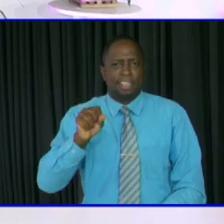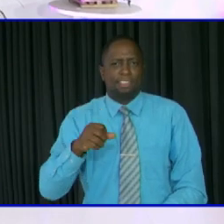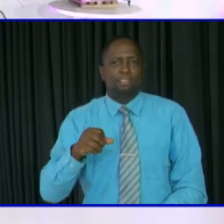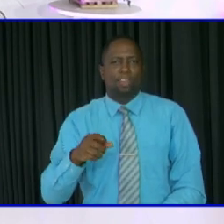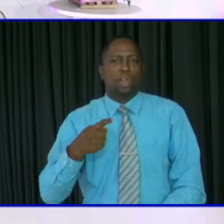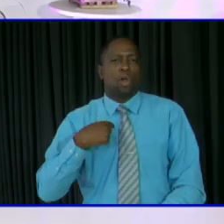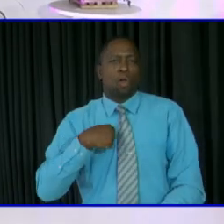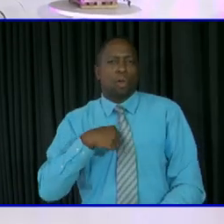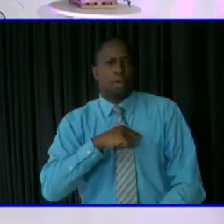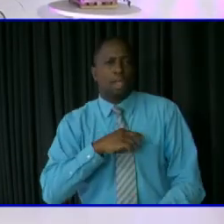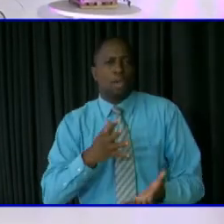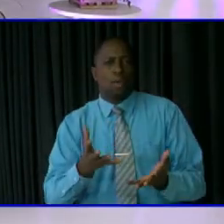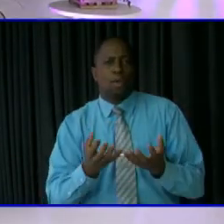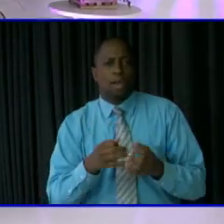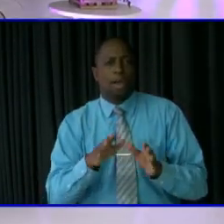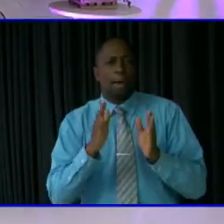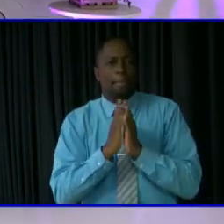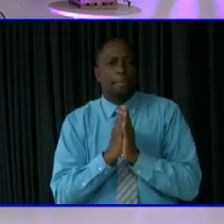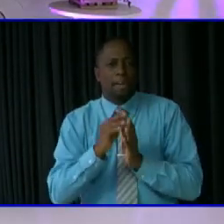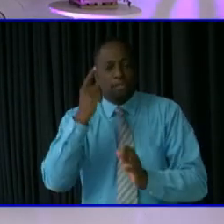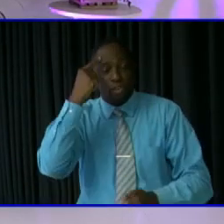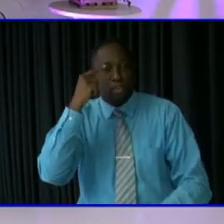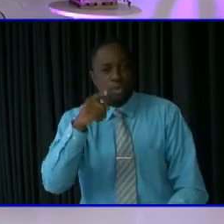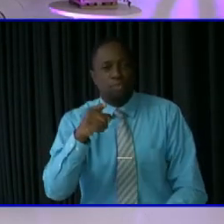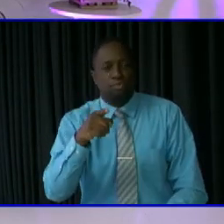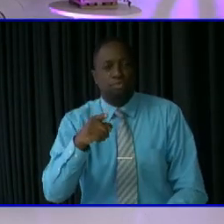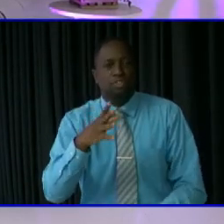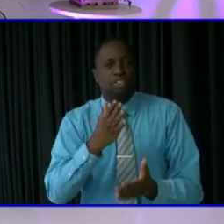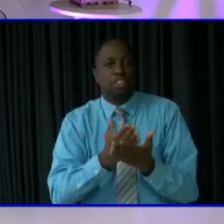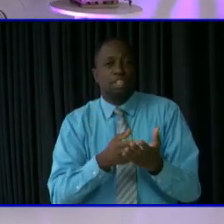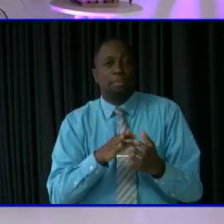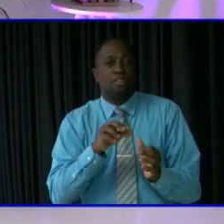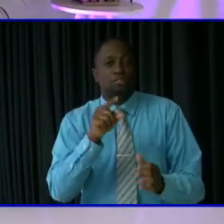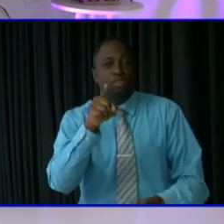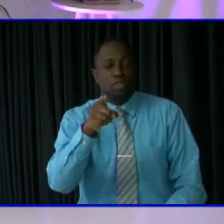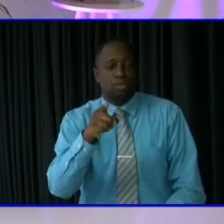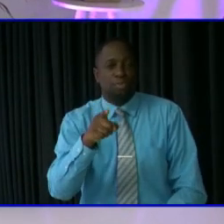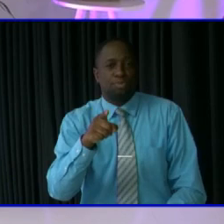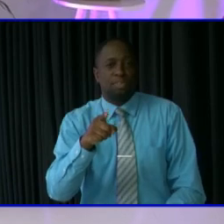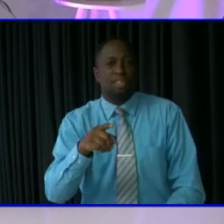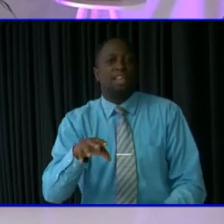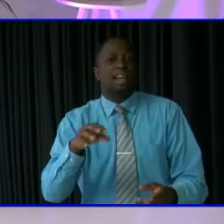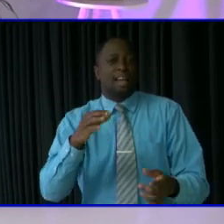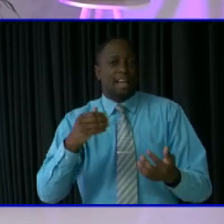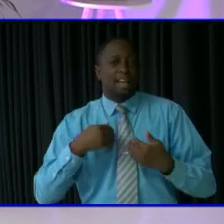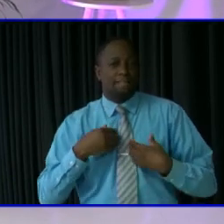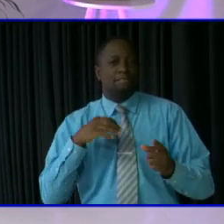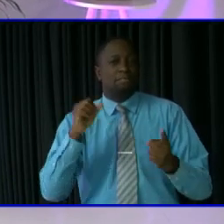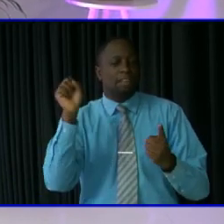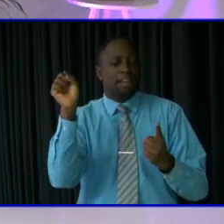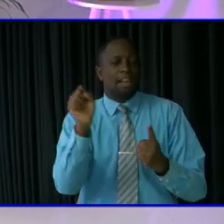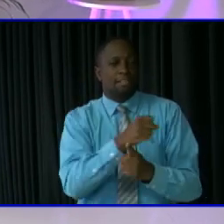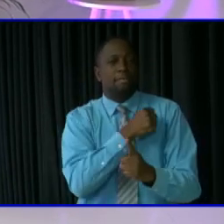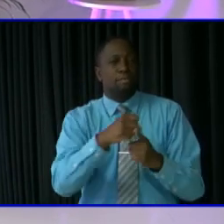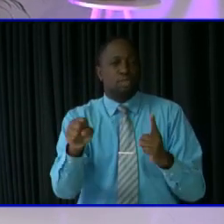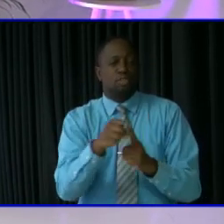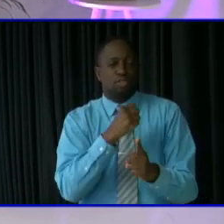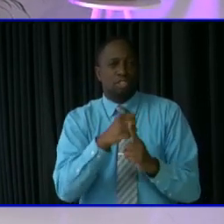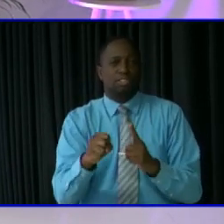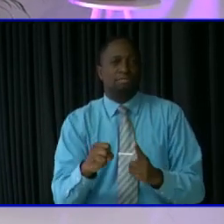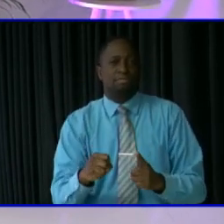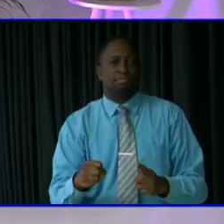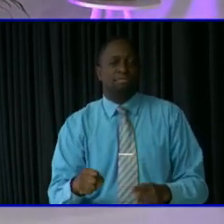We know. We have received some messages that some of you have been violated. You lost your